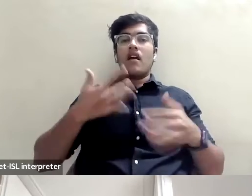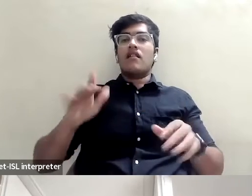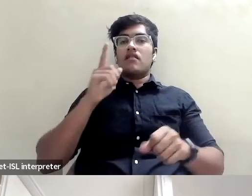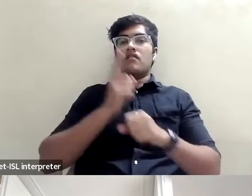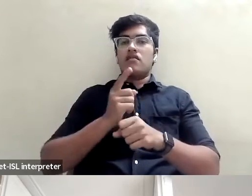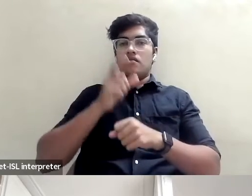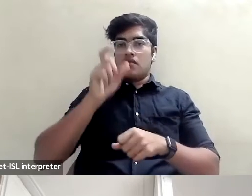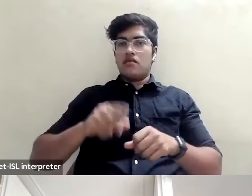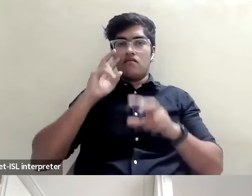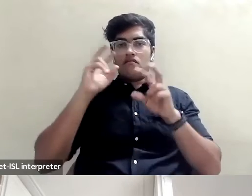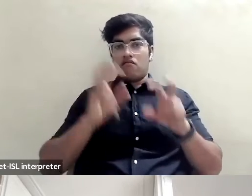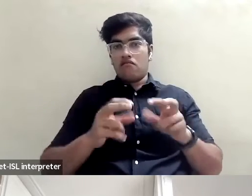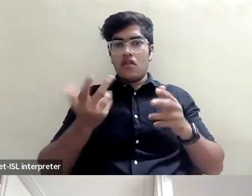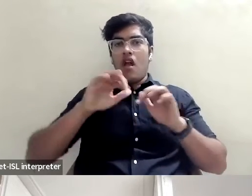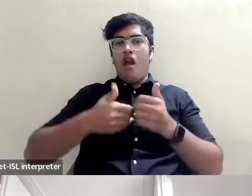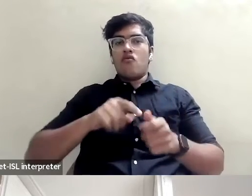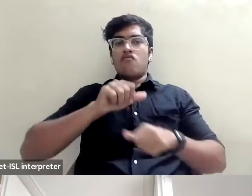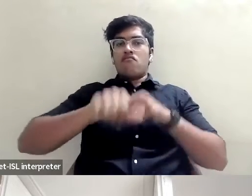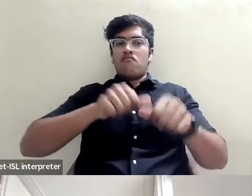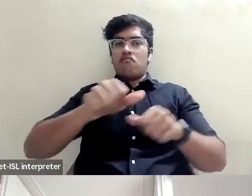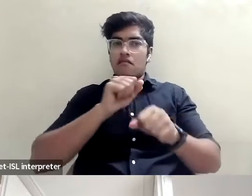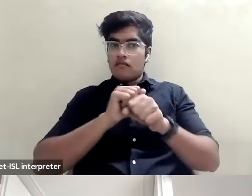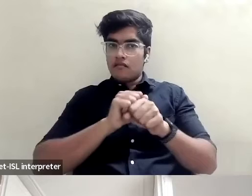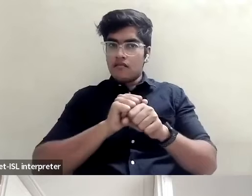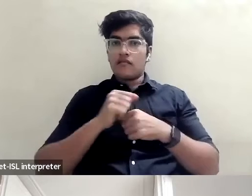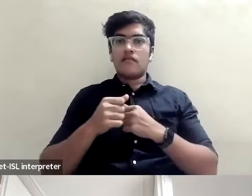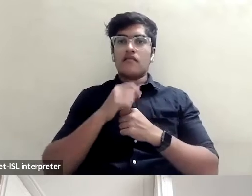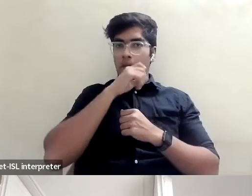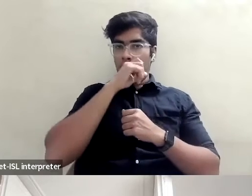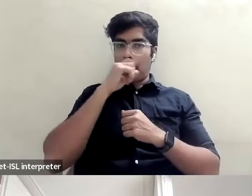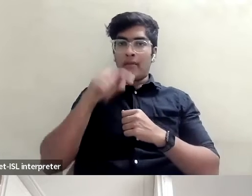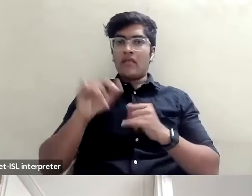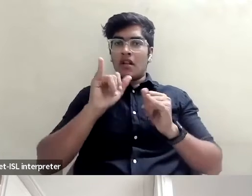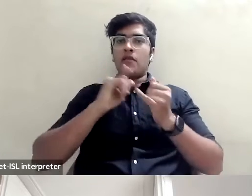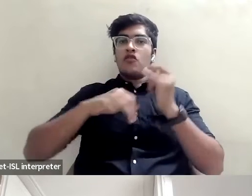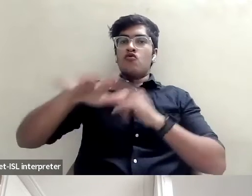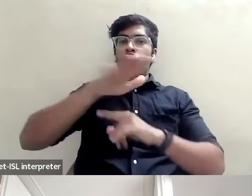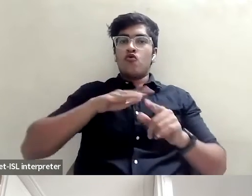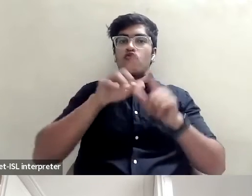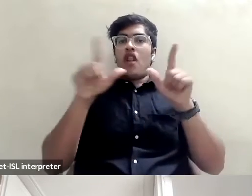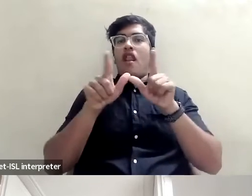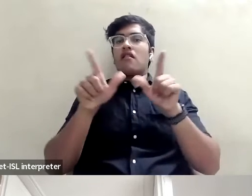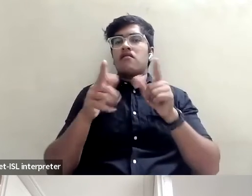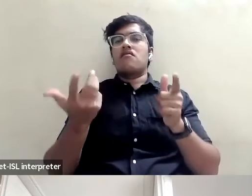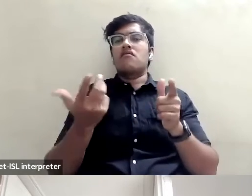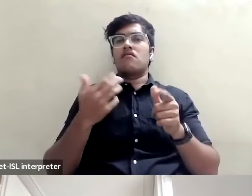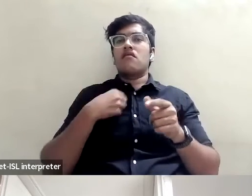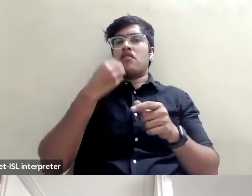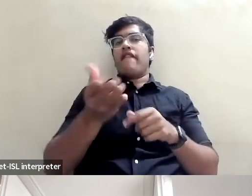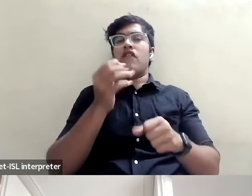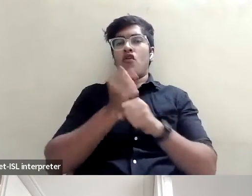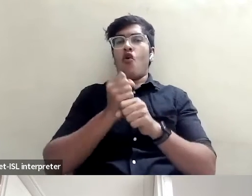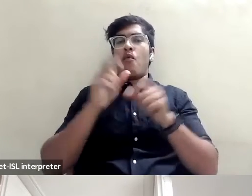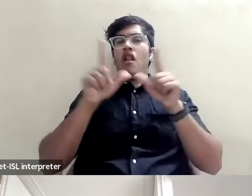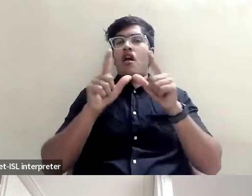in it. It shouldn't be like a social license to or a governmental license to experiment in new